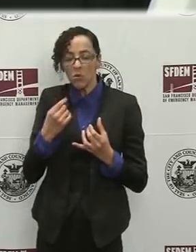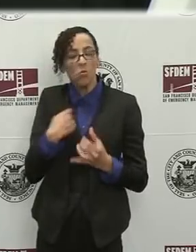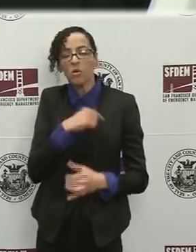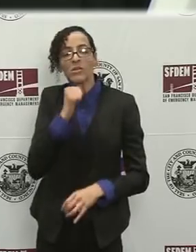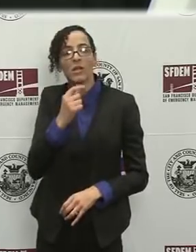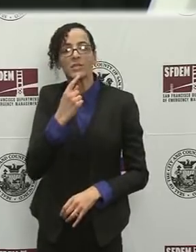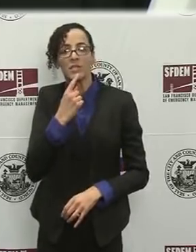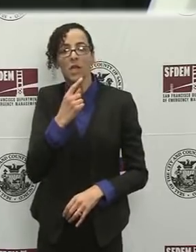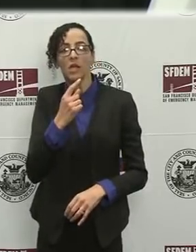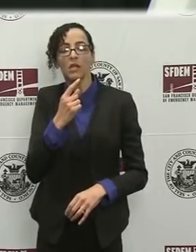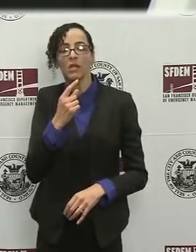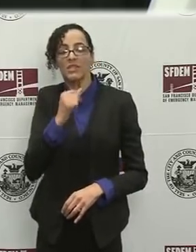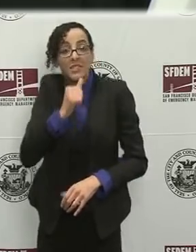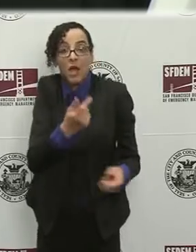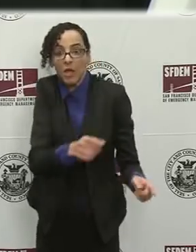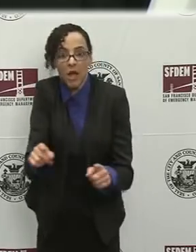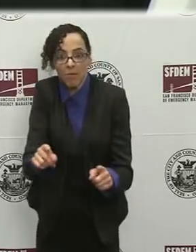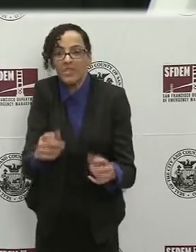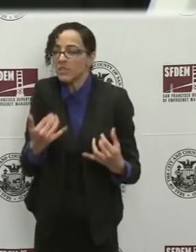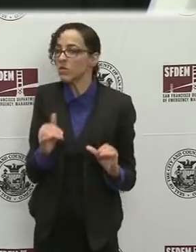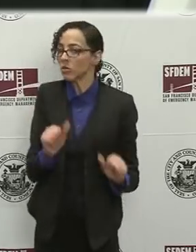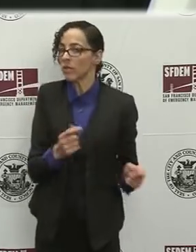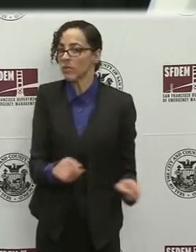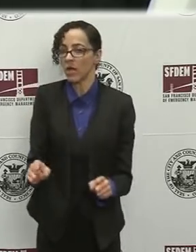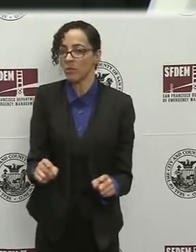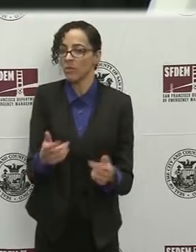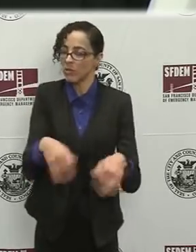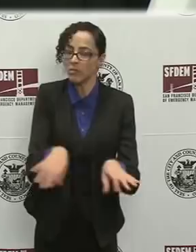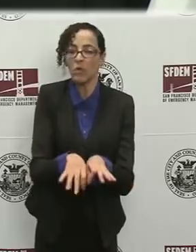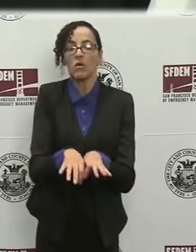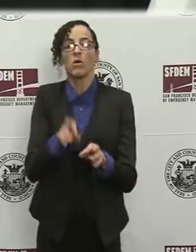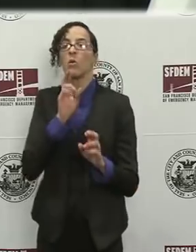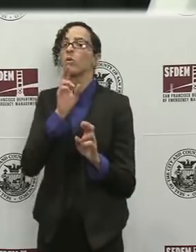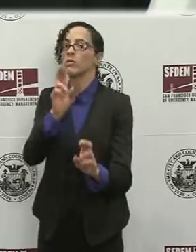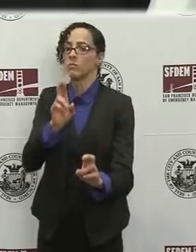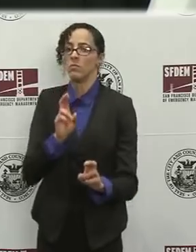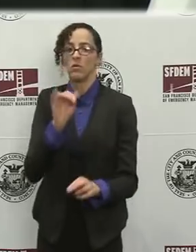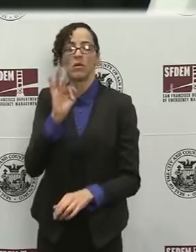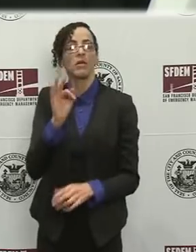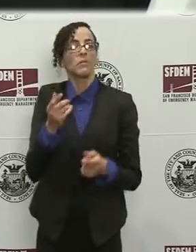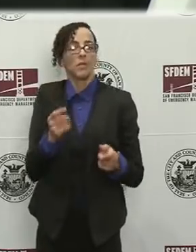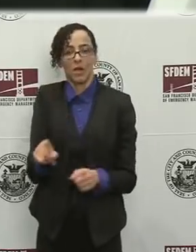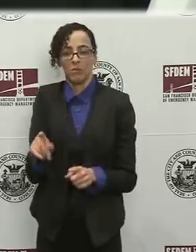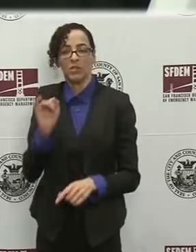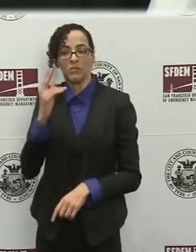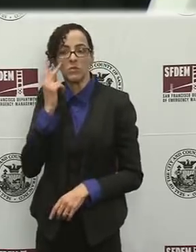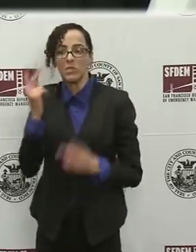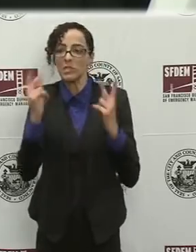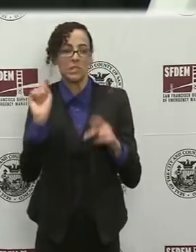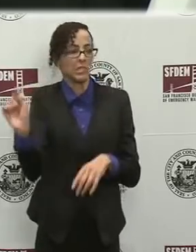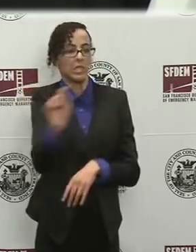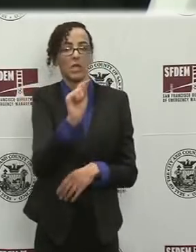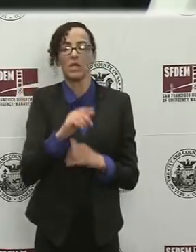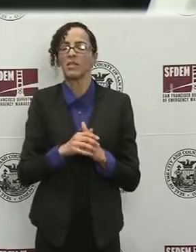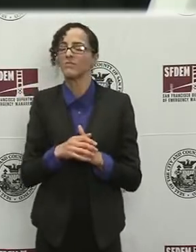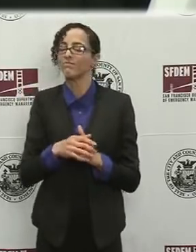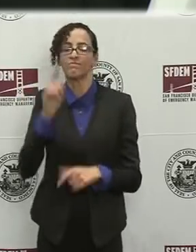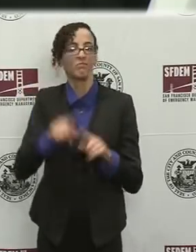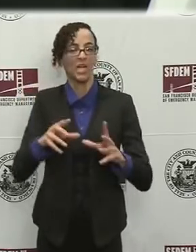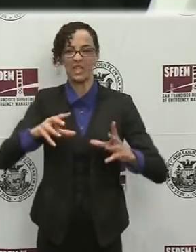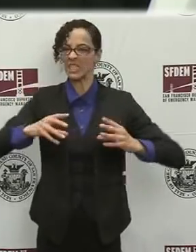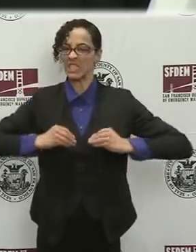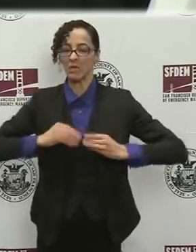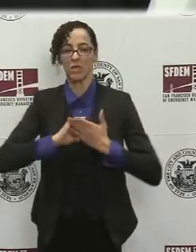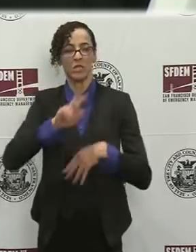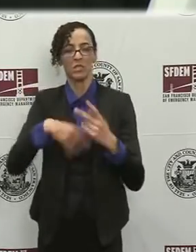please report hate crimes if they are occurring. These type of crimes are unacceptable at any time, and particularly during this public